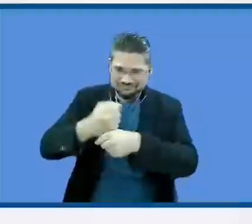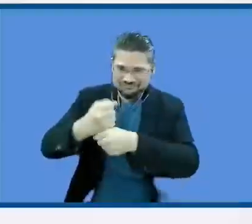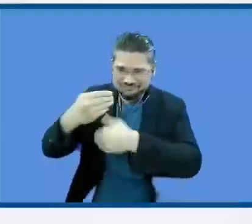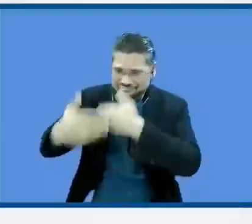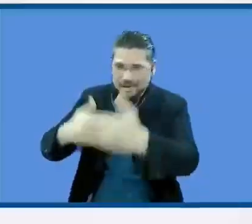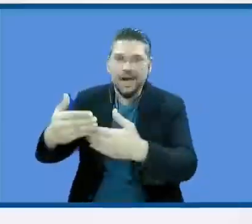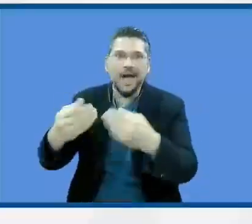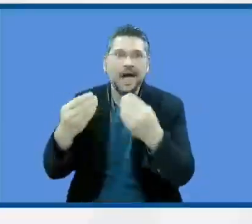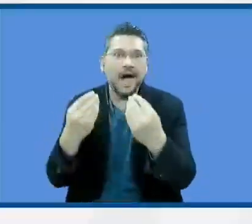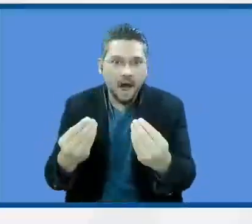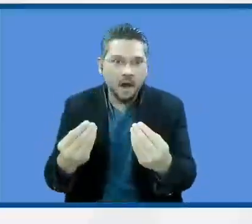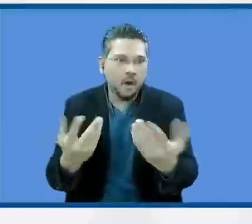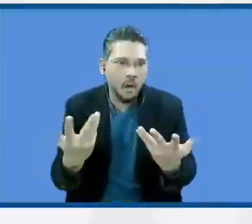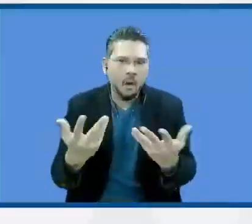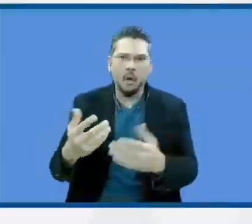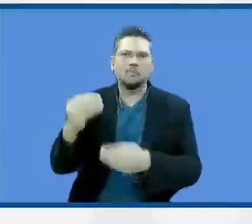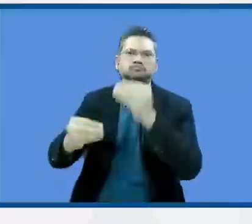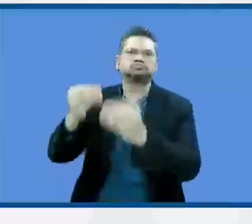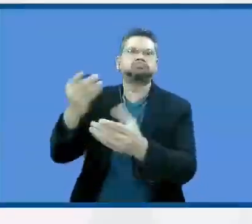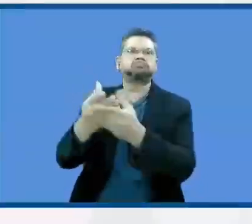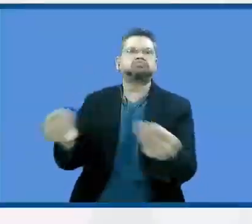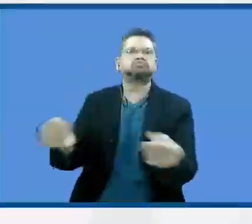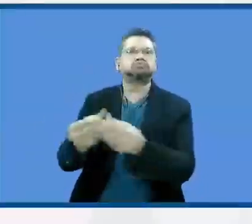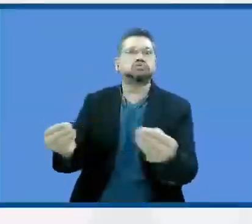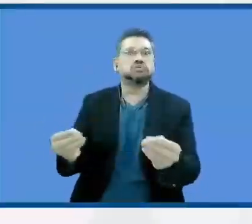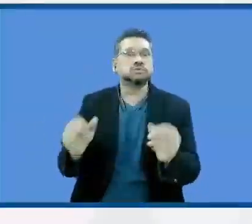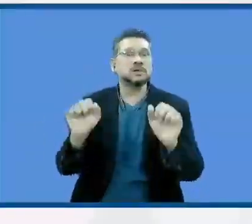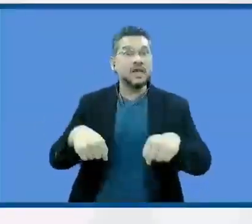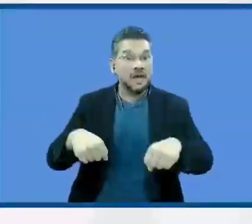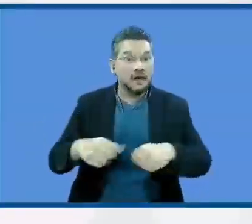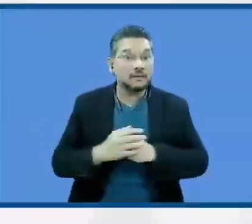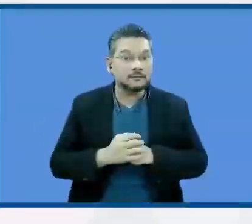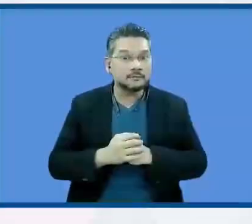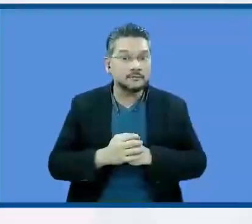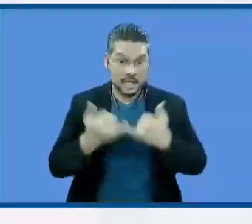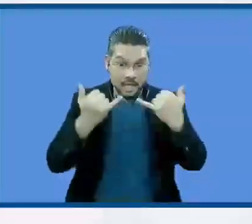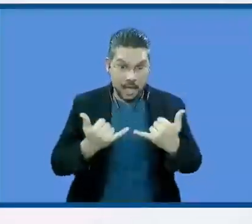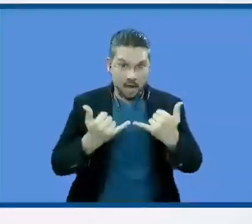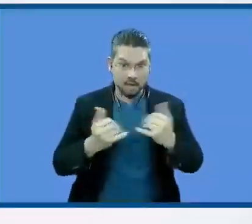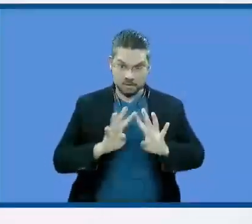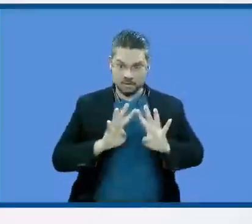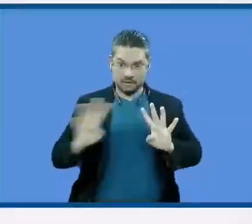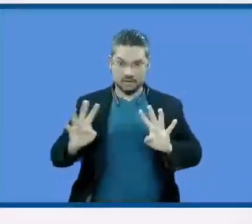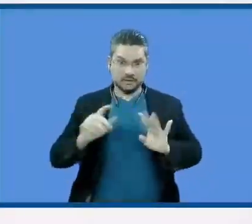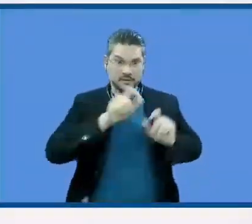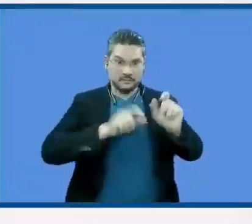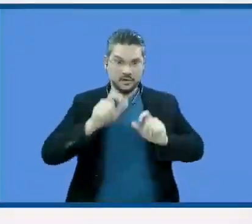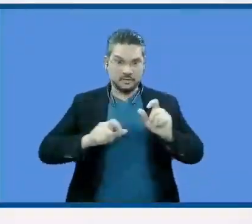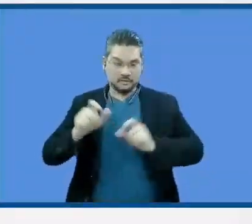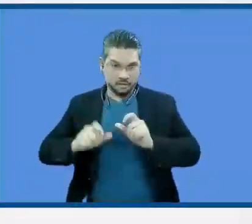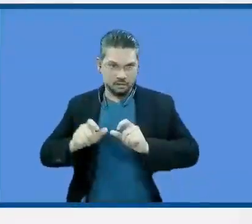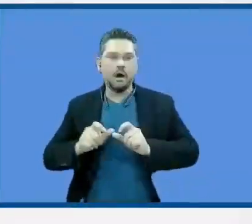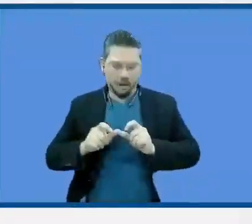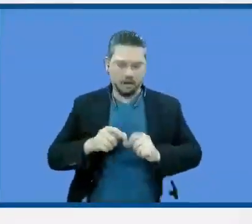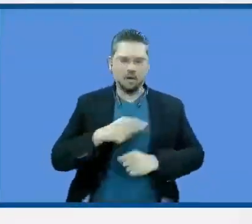help solve our problems. Our panel is going to be speaking about this in many different perspectives.